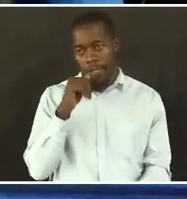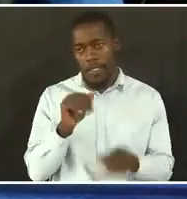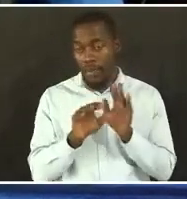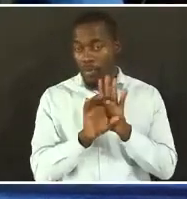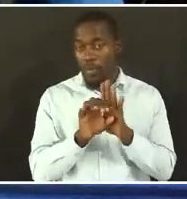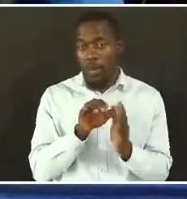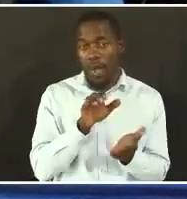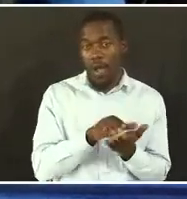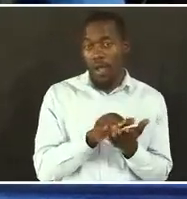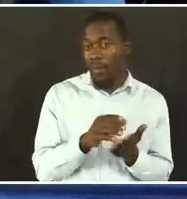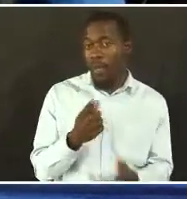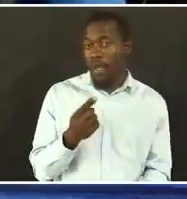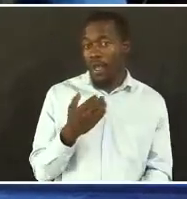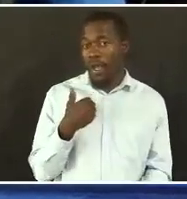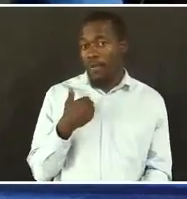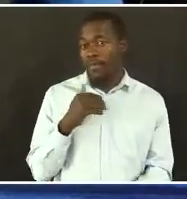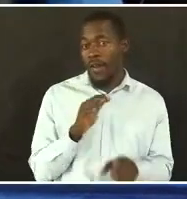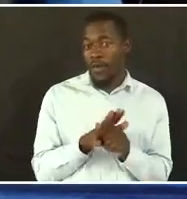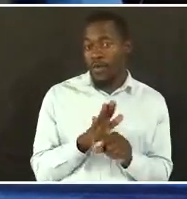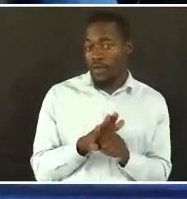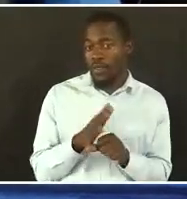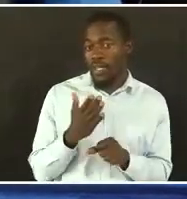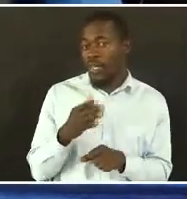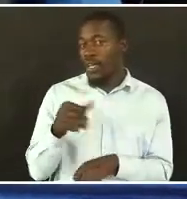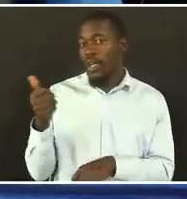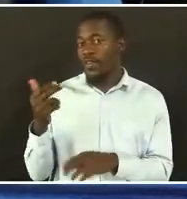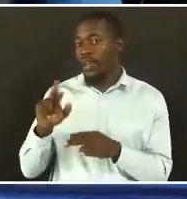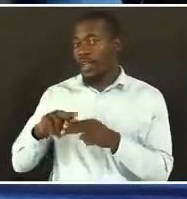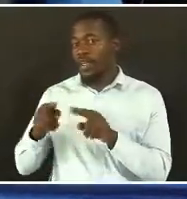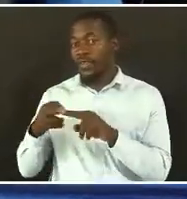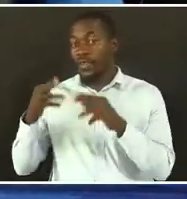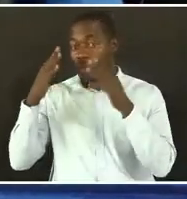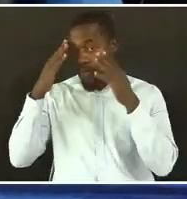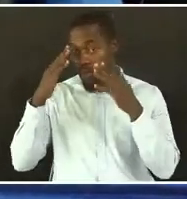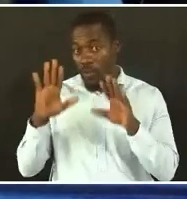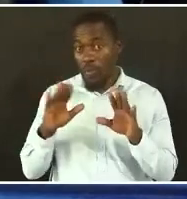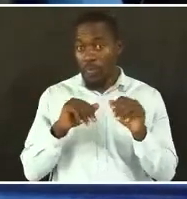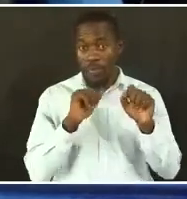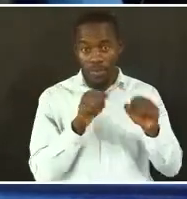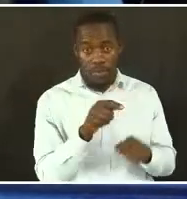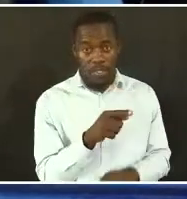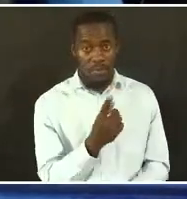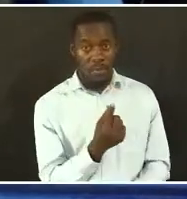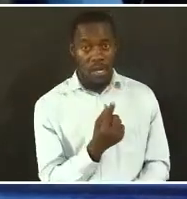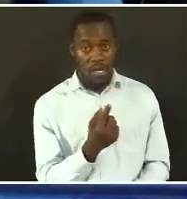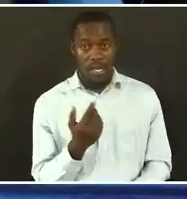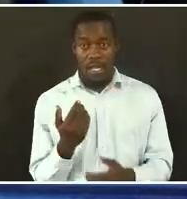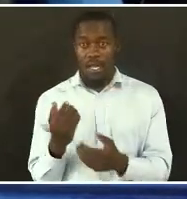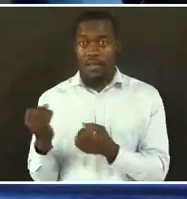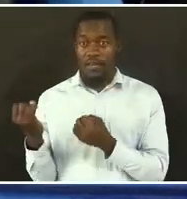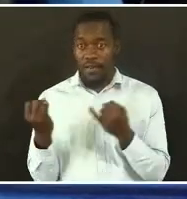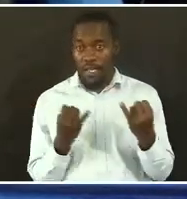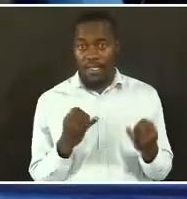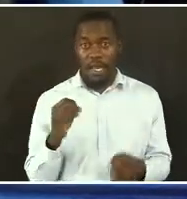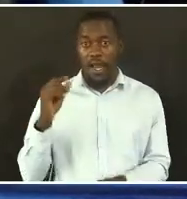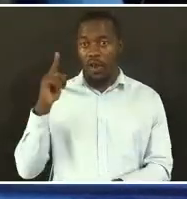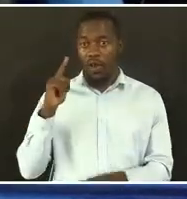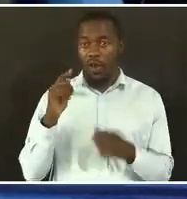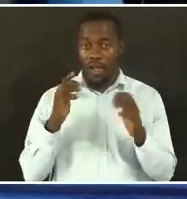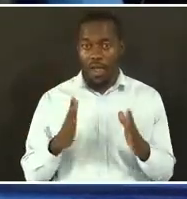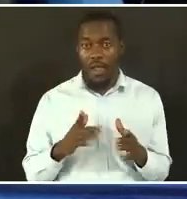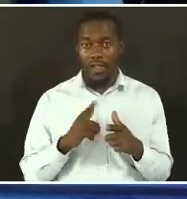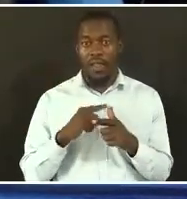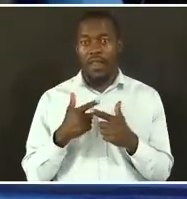So every department, we have religious liberty where we have lawyers. So every department can be roped